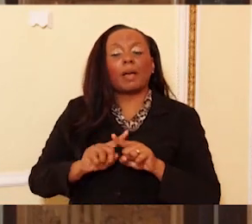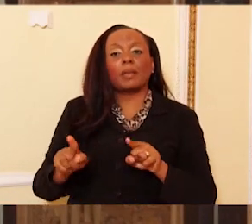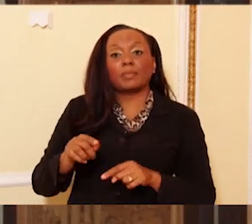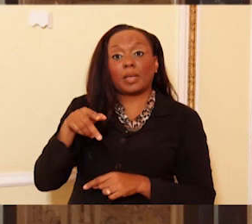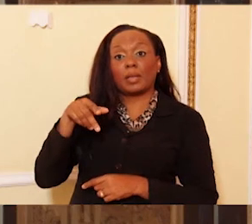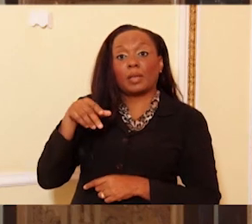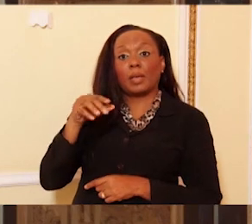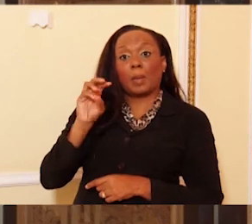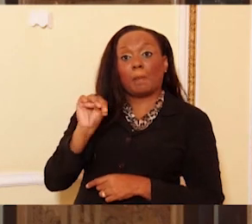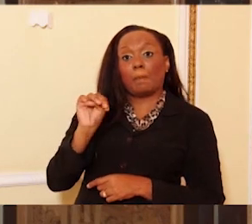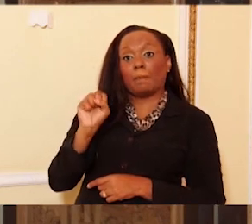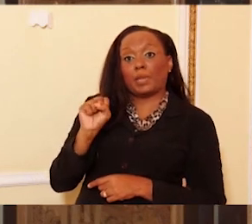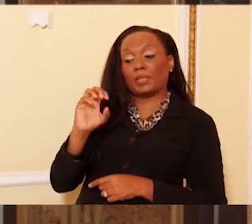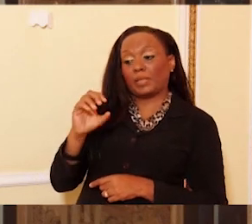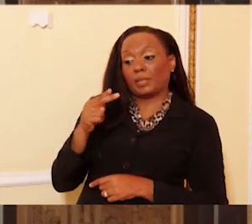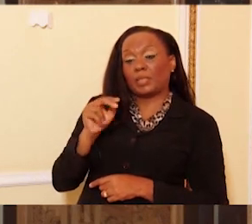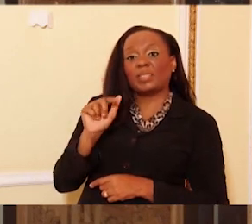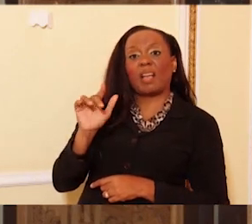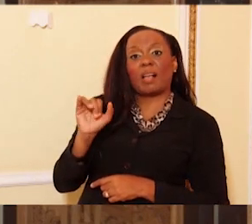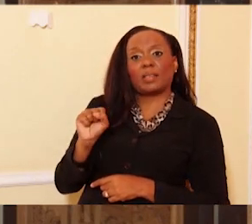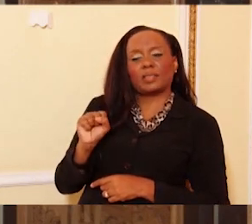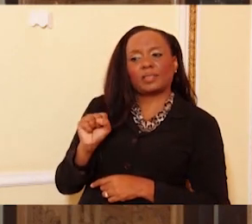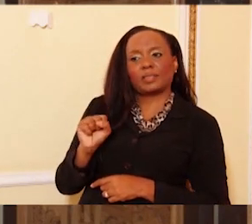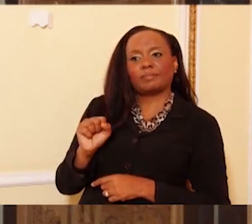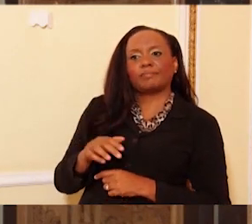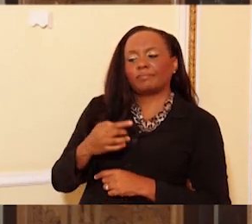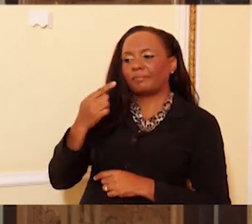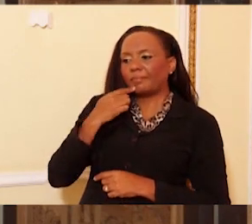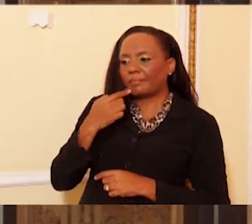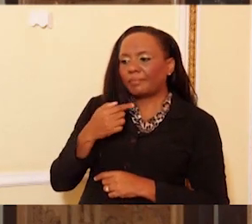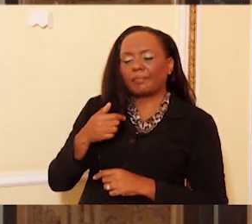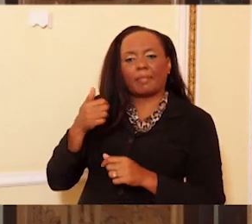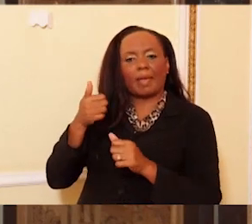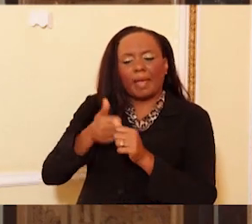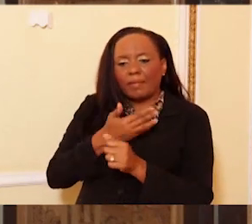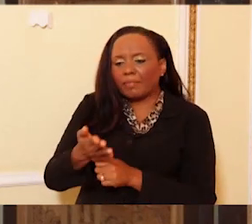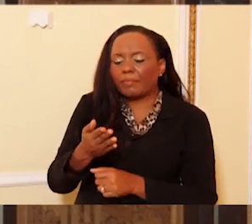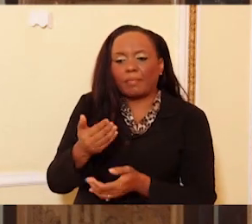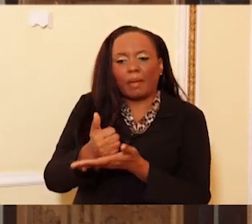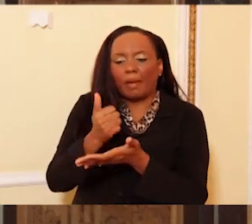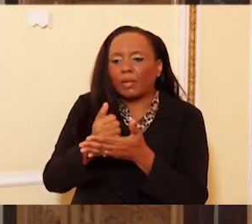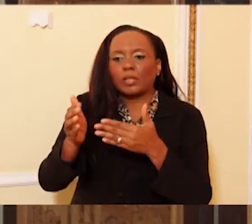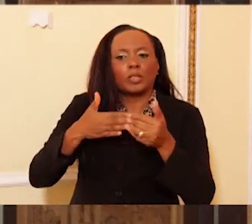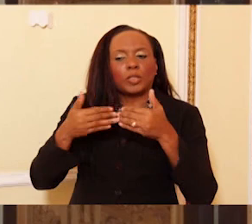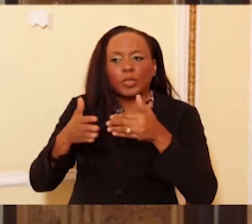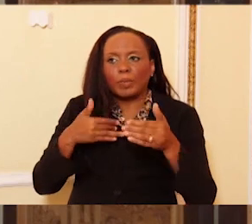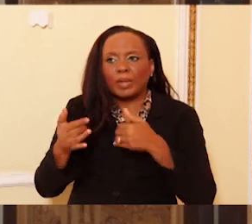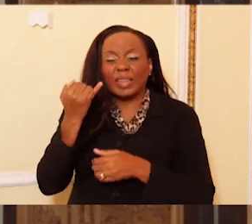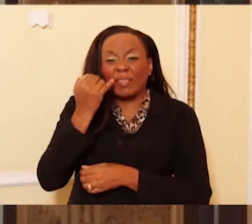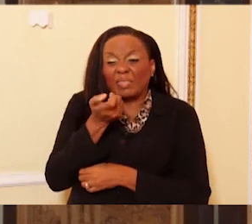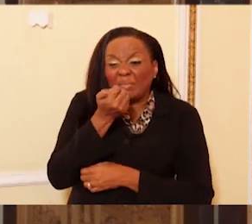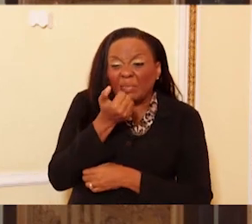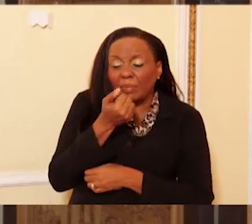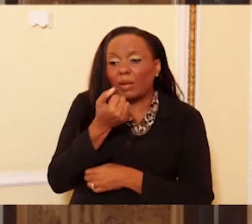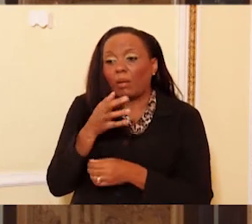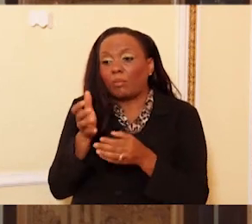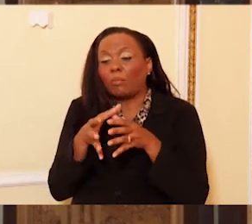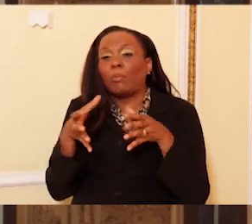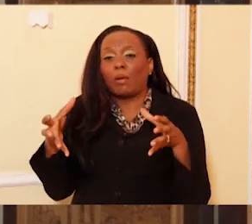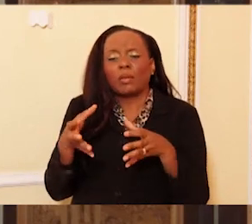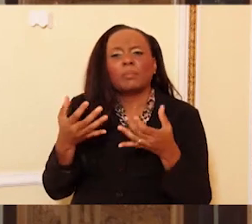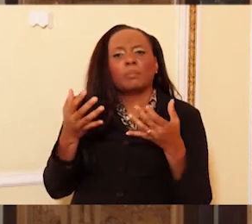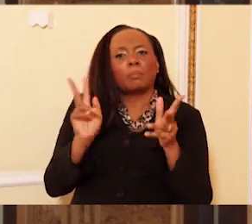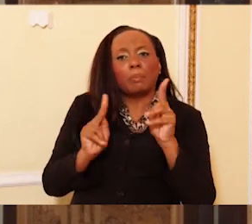said, every little bit helps to be able to top up what persons have right now been losing as a result of the effect of the